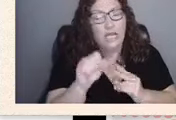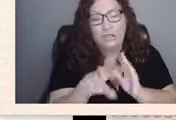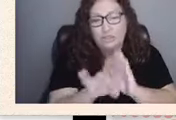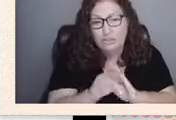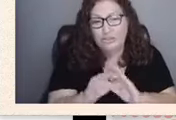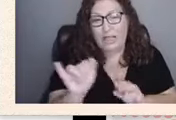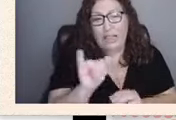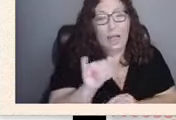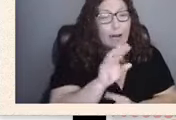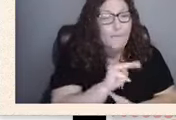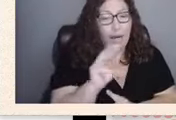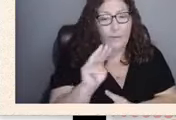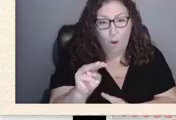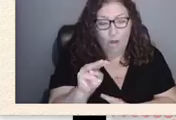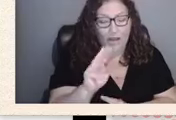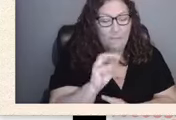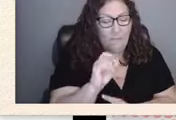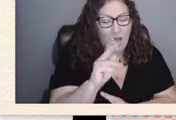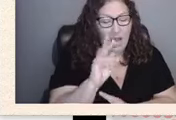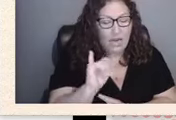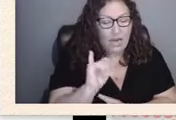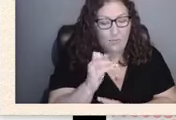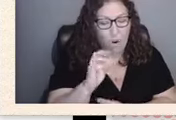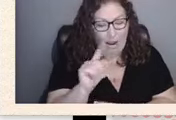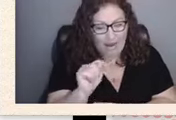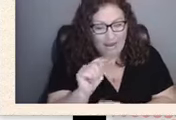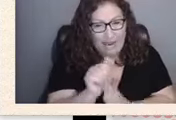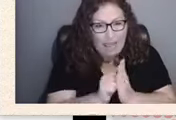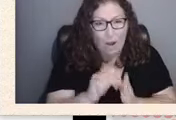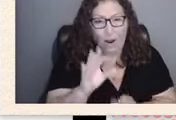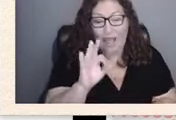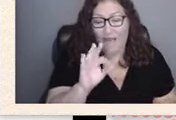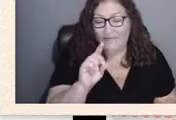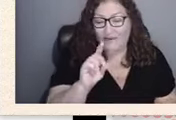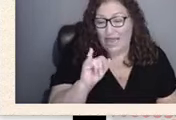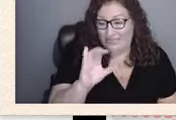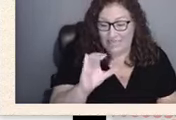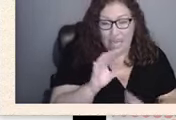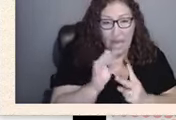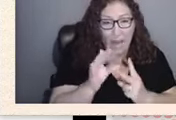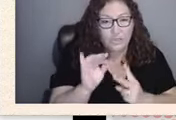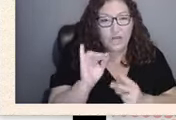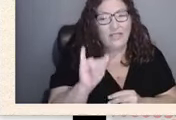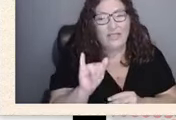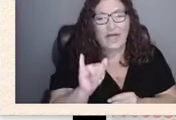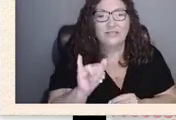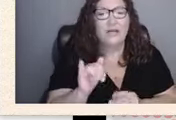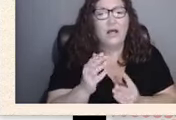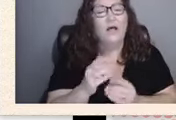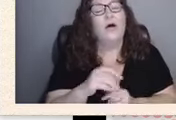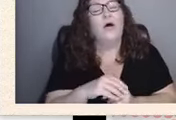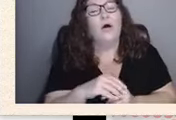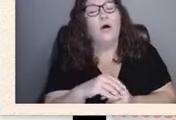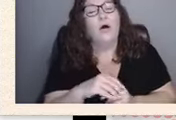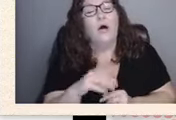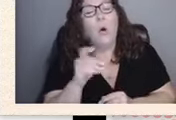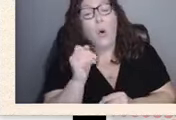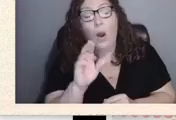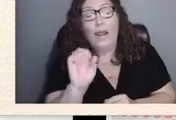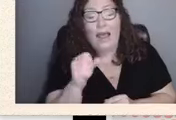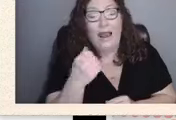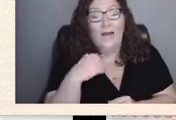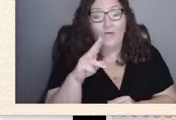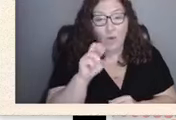market account, a FDIC option that's through BNY Mellon, or you can have a U.S. stock, U.S.